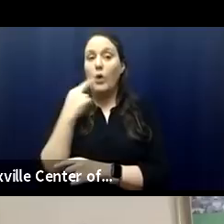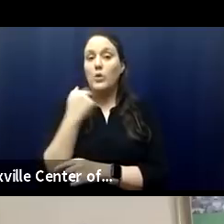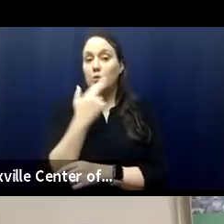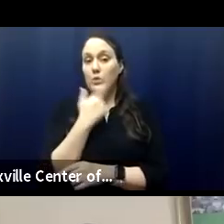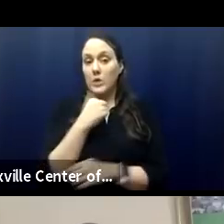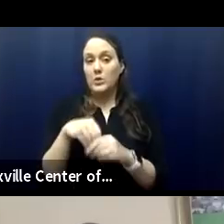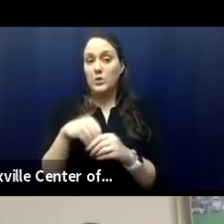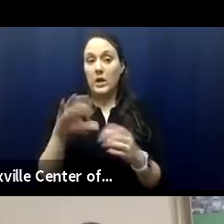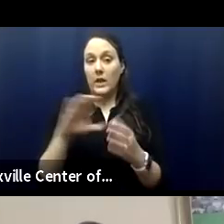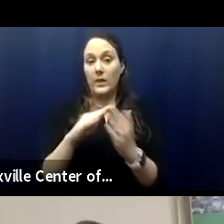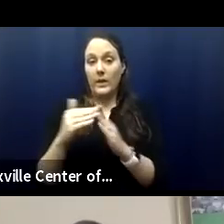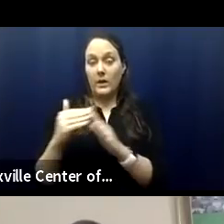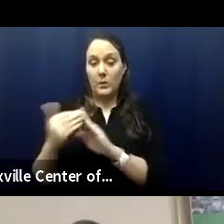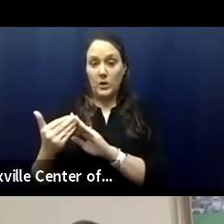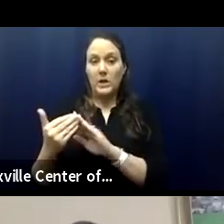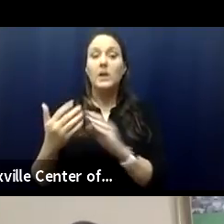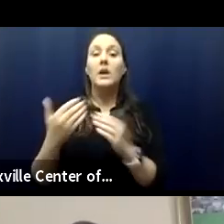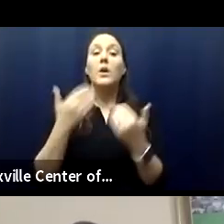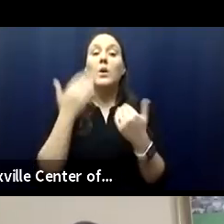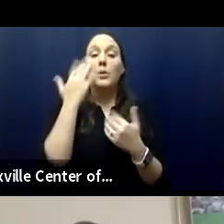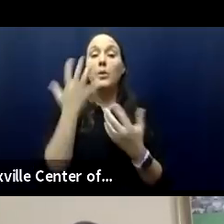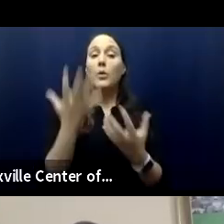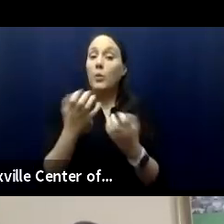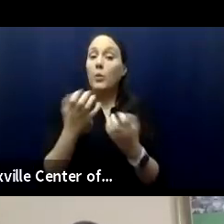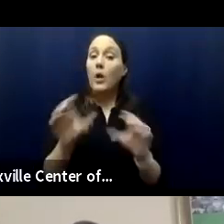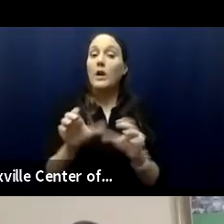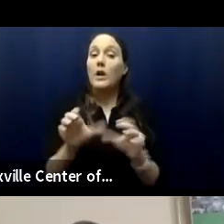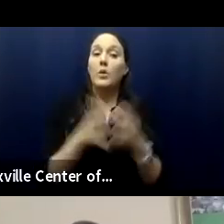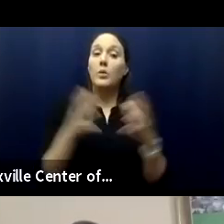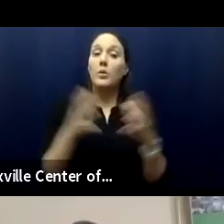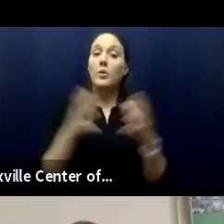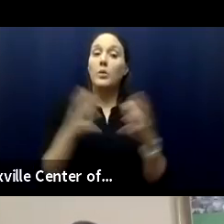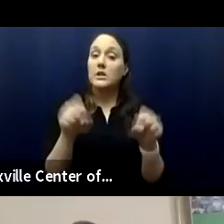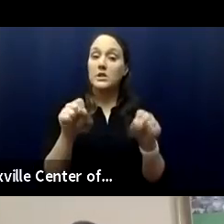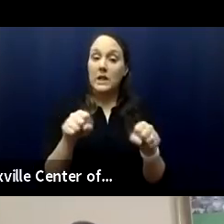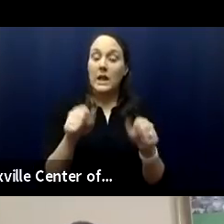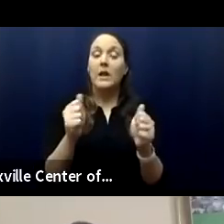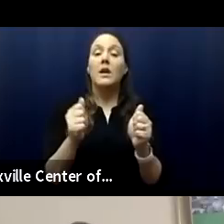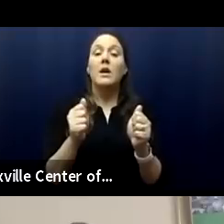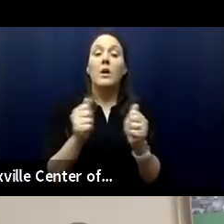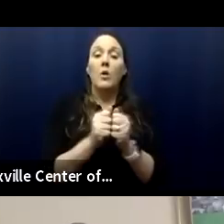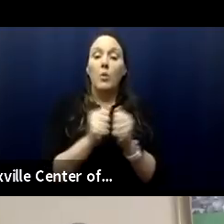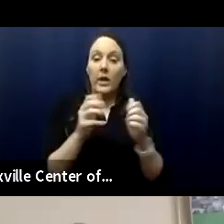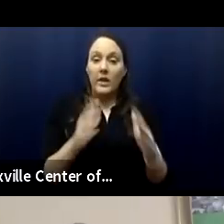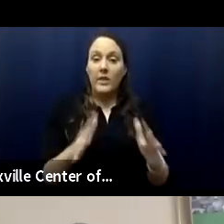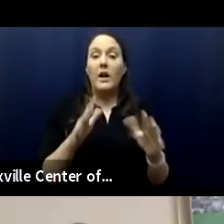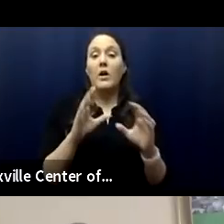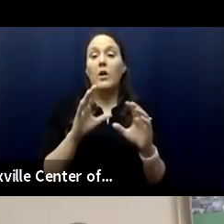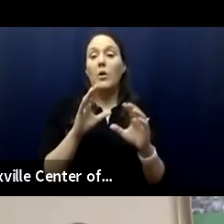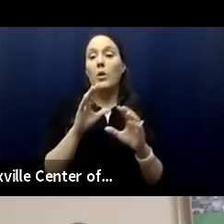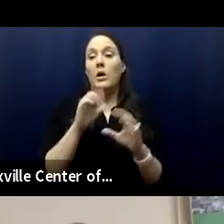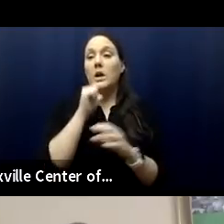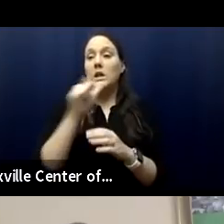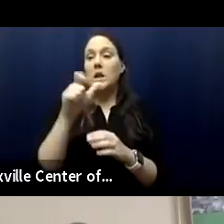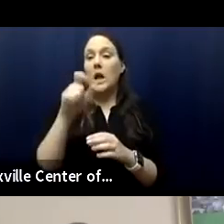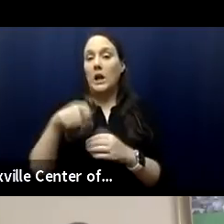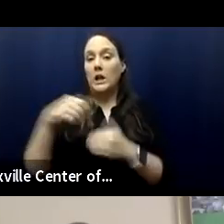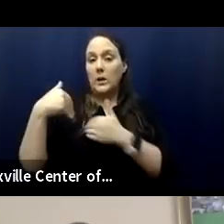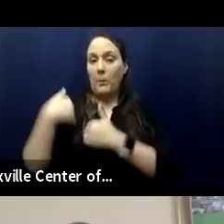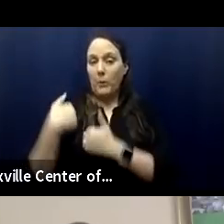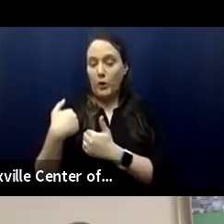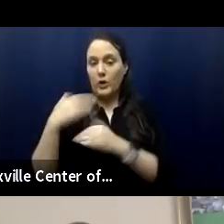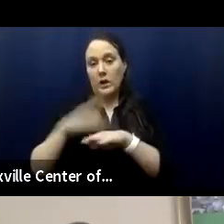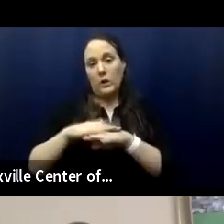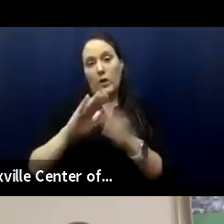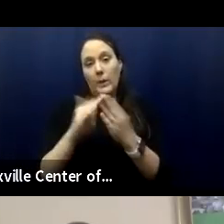We know we want to do as much as we can without putting an undue burden on our community and